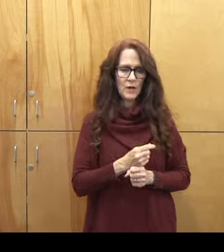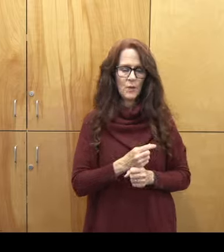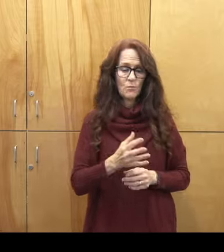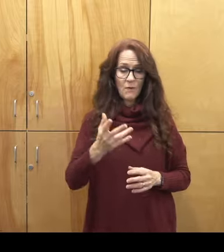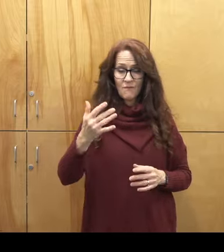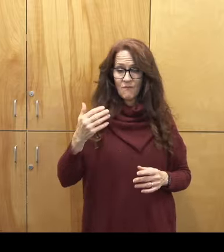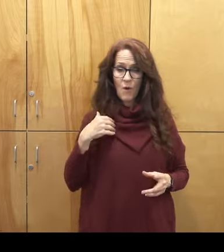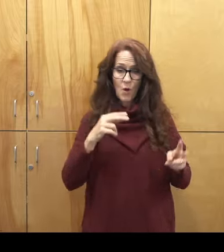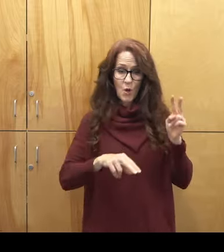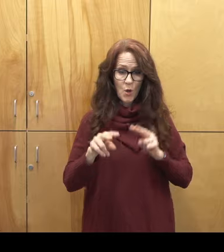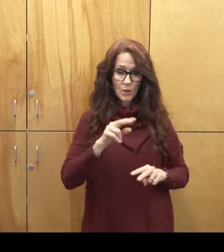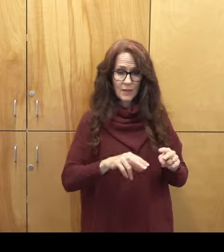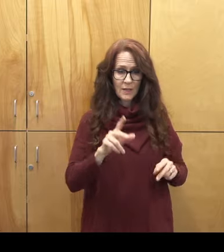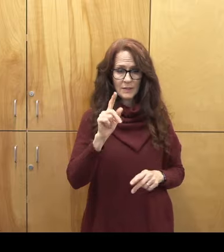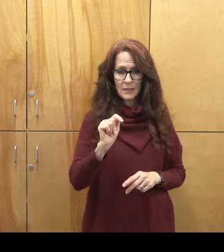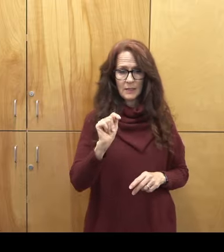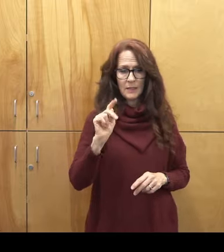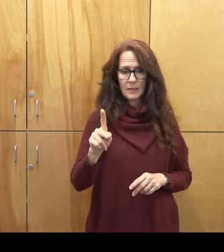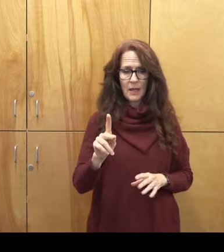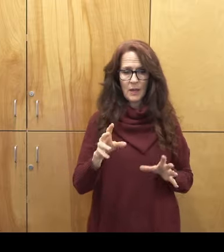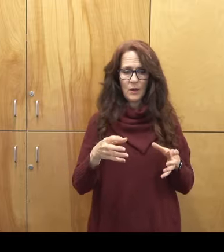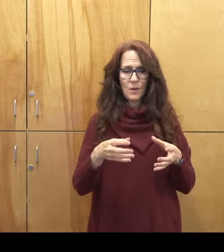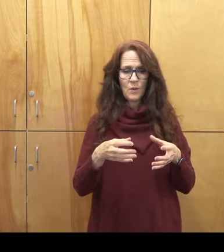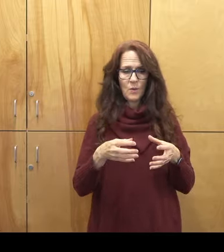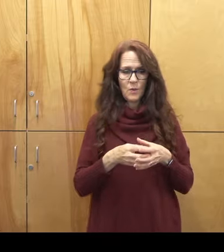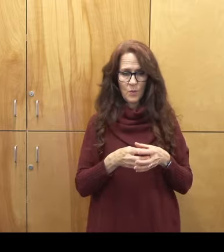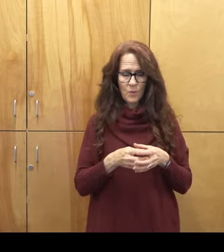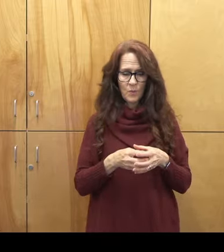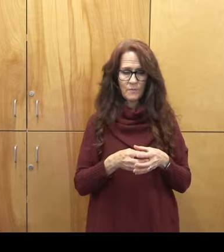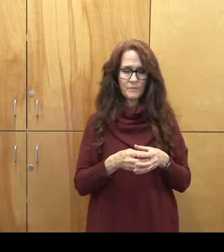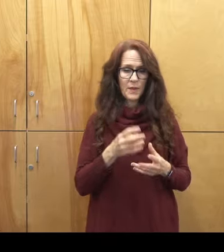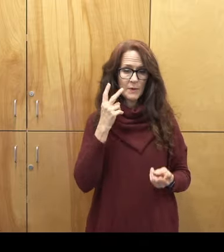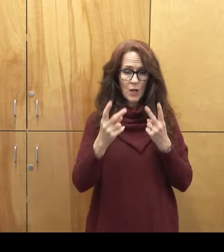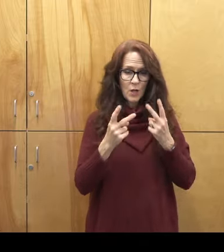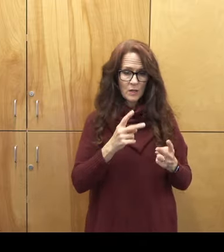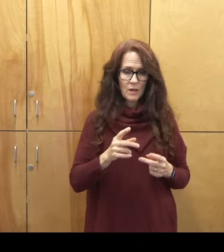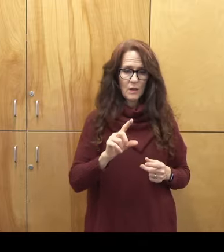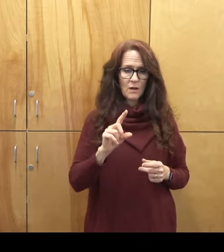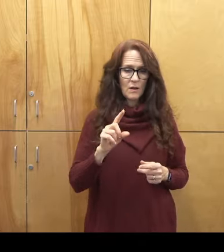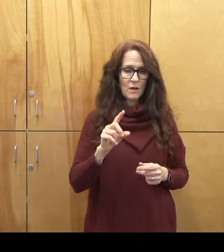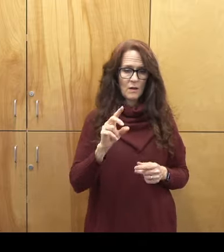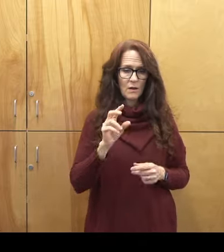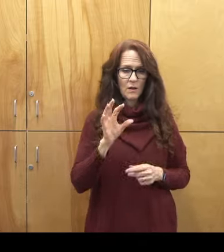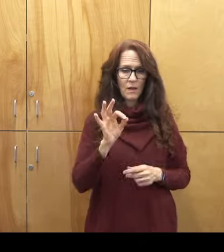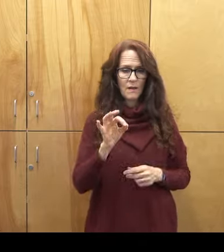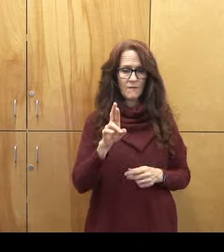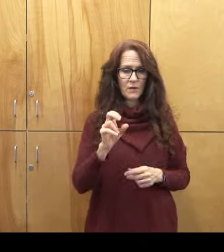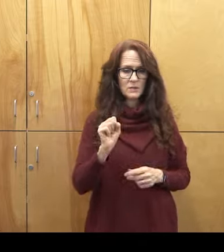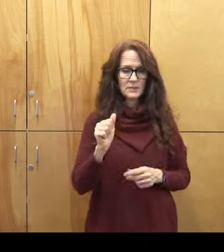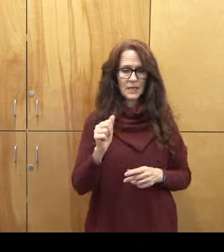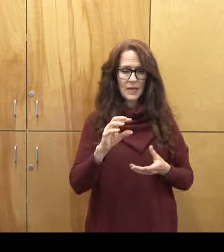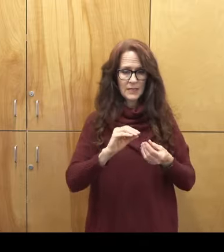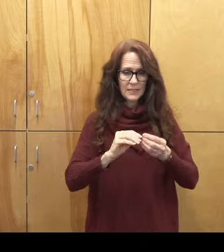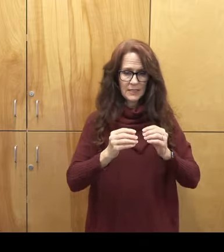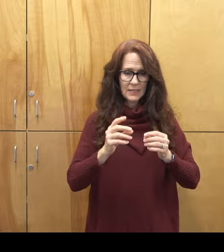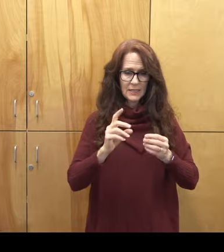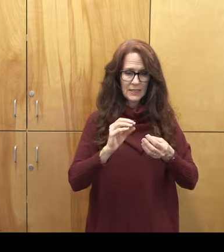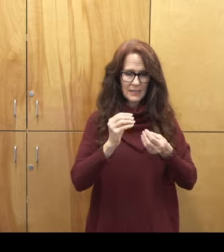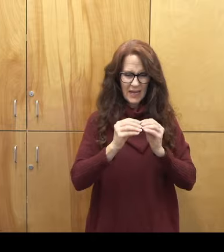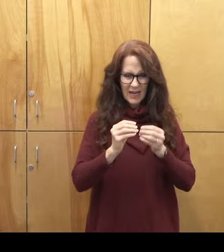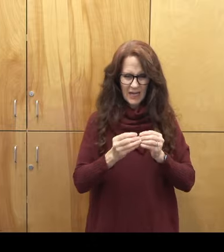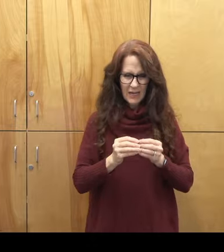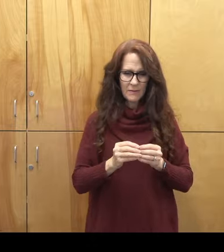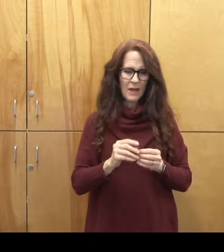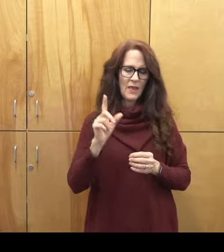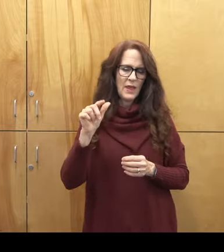to look at our TK cohort. We will be looking at FIRSA data as well as SBAC data later in the summer when it